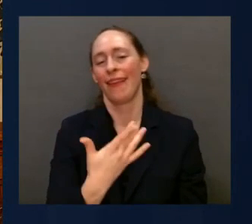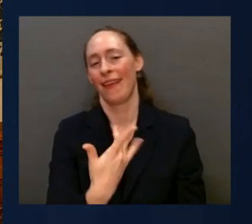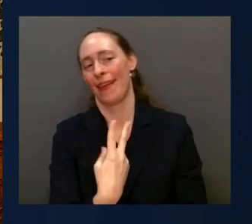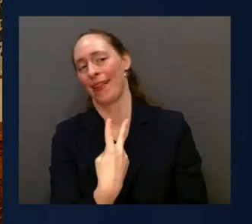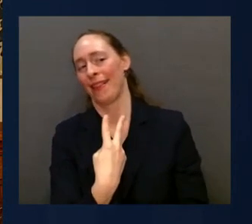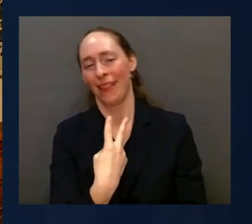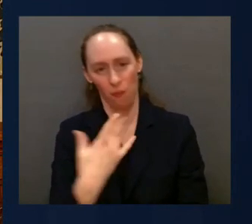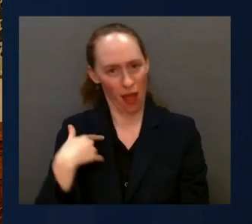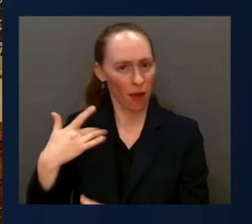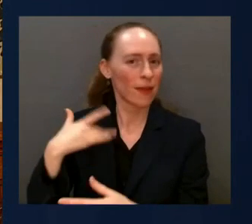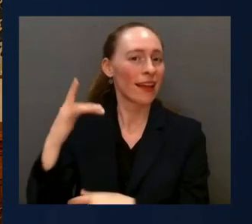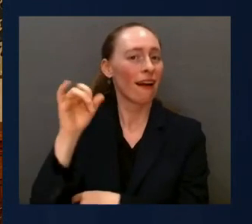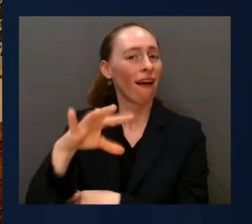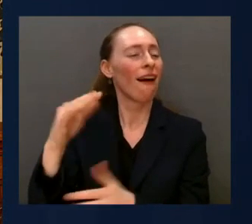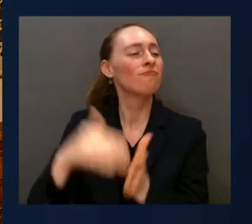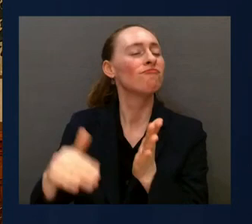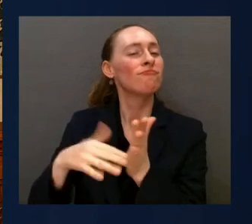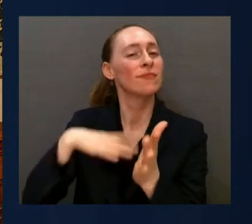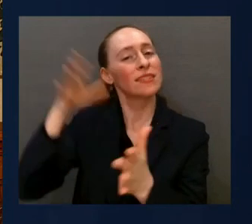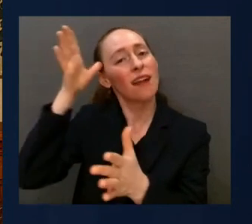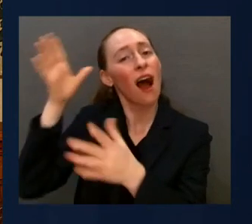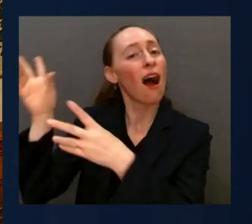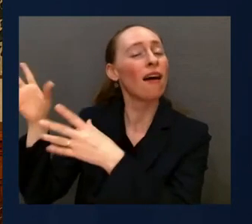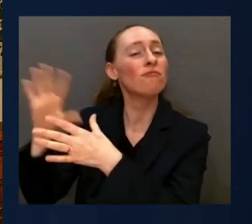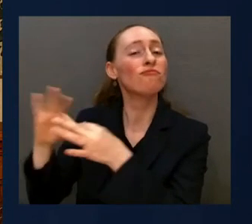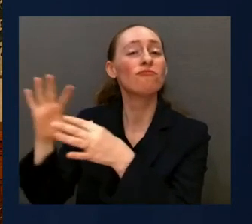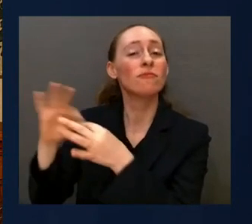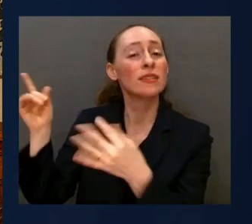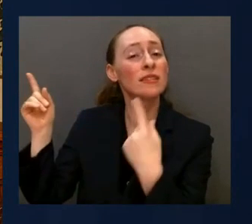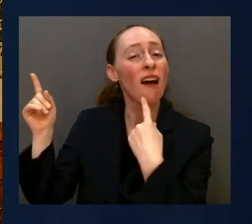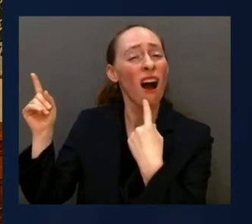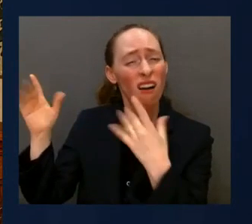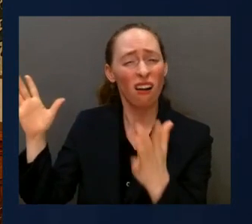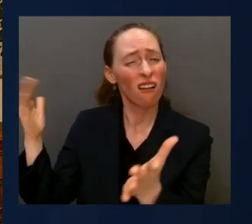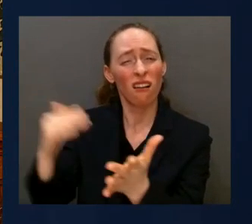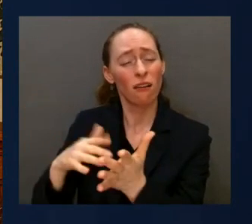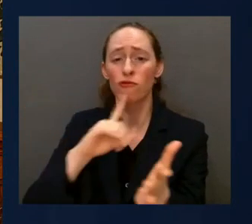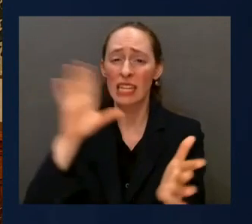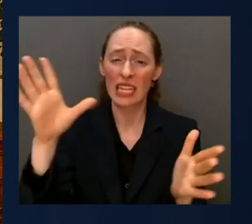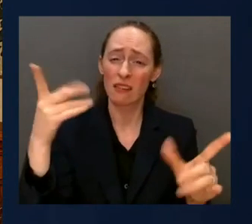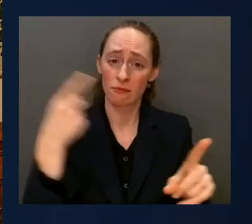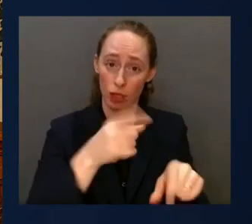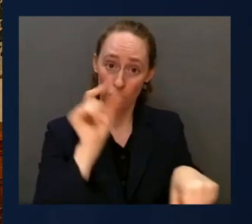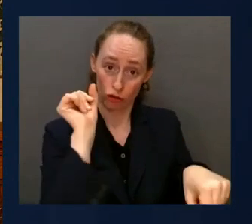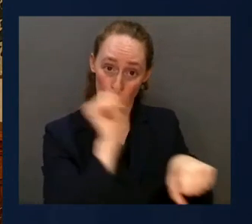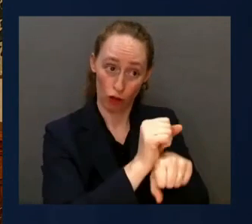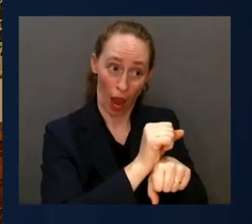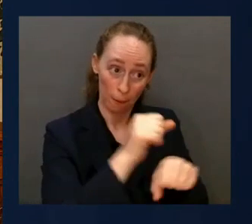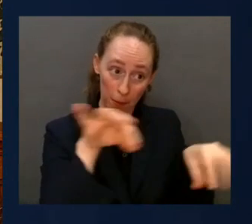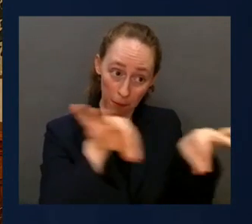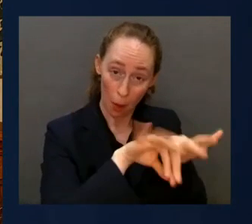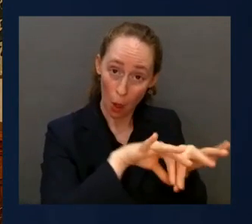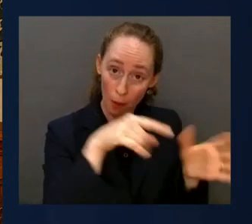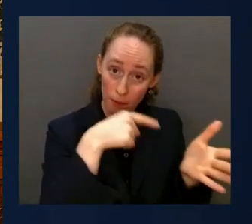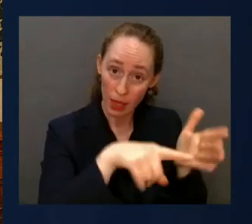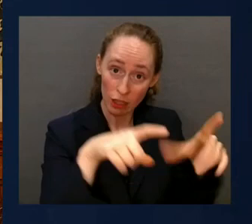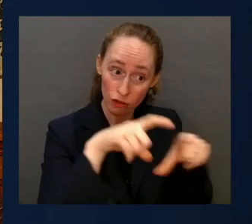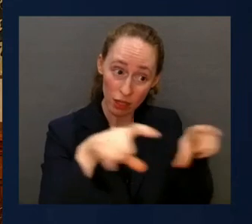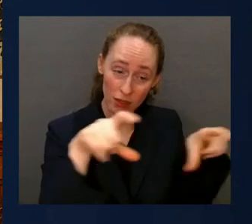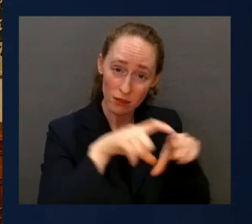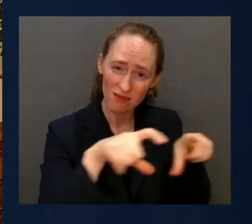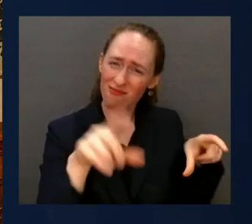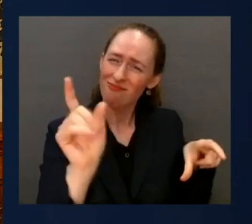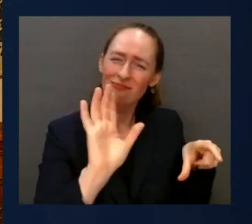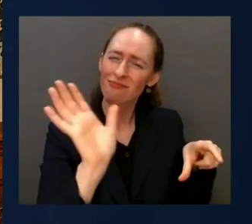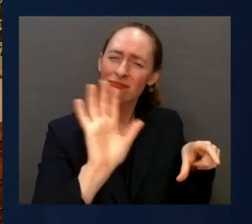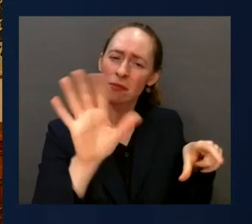say this. It's about a lot more than a paycheck. It's about your dignity. It's about respect. It's about being able to look your kid in the eye